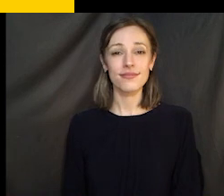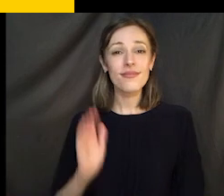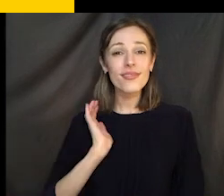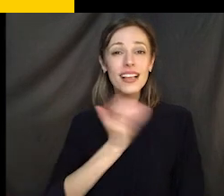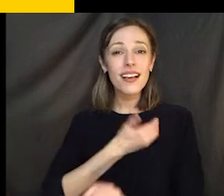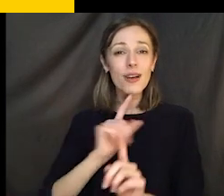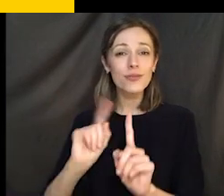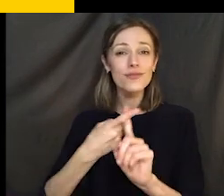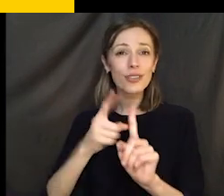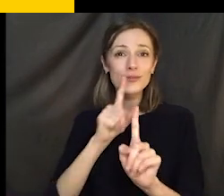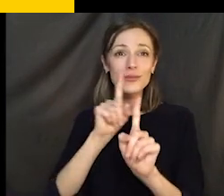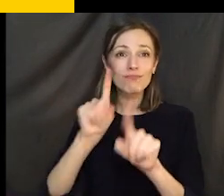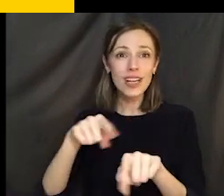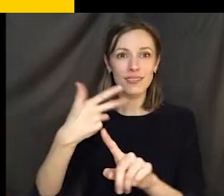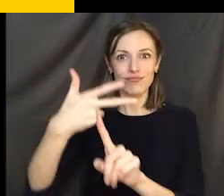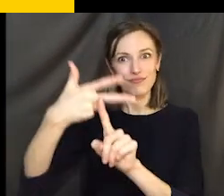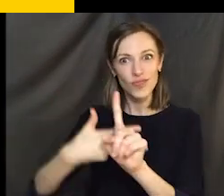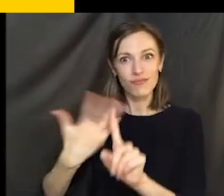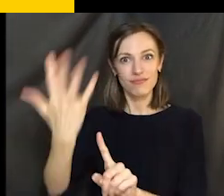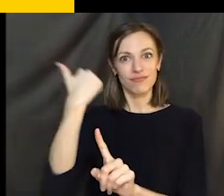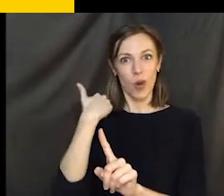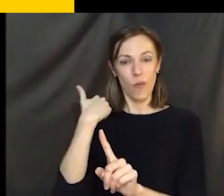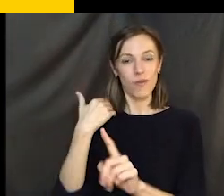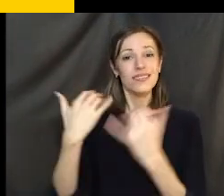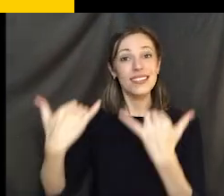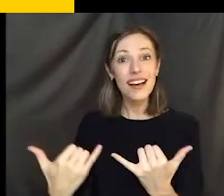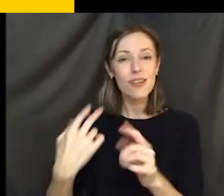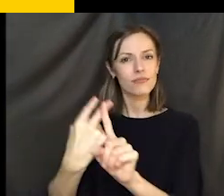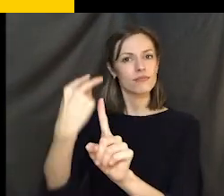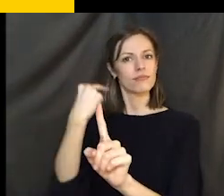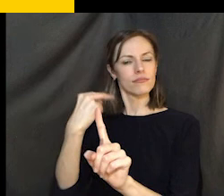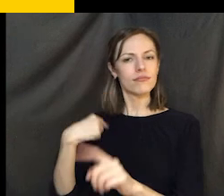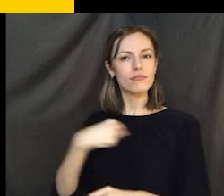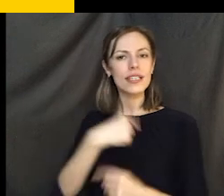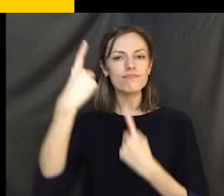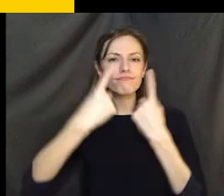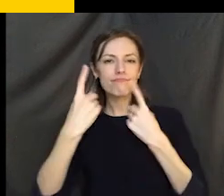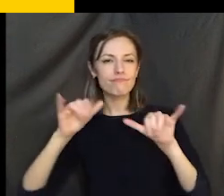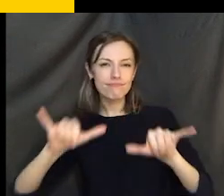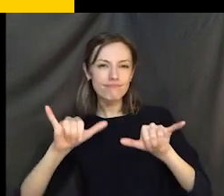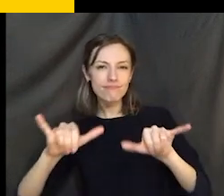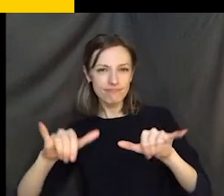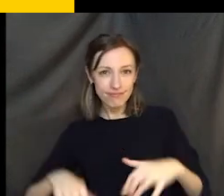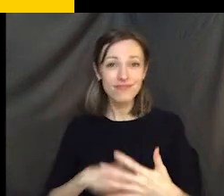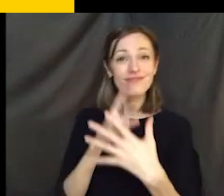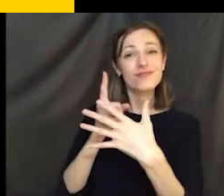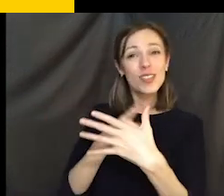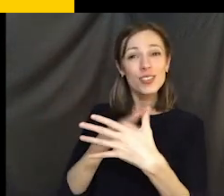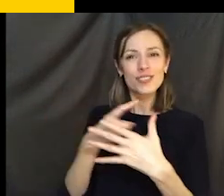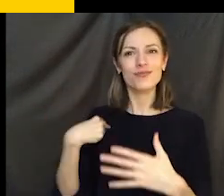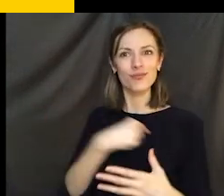Three months into our response, we have some reflections. First, taking time to listen and co-create with our partners has strengthened